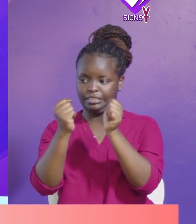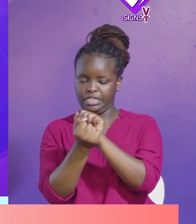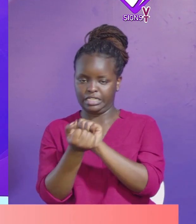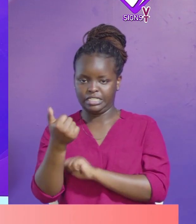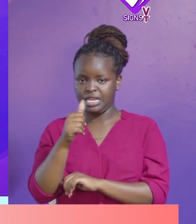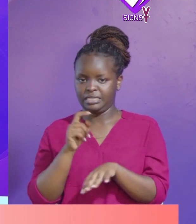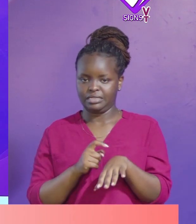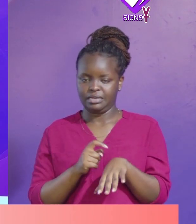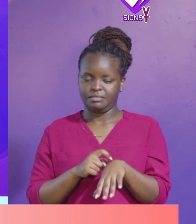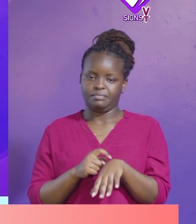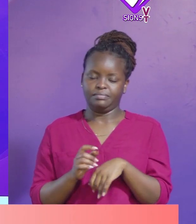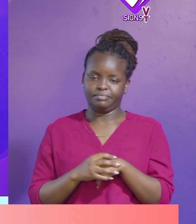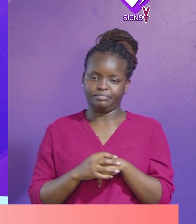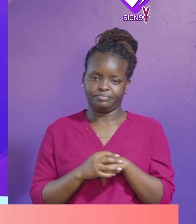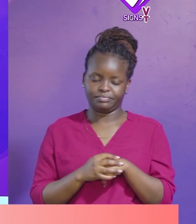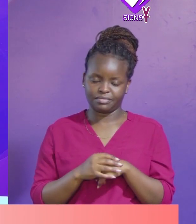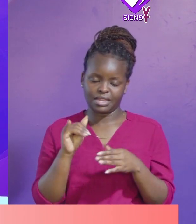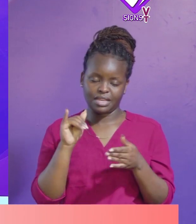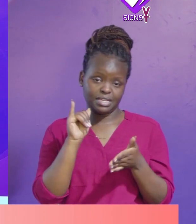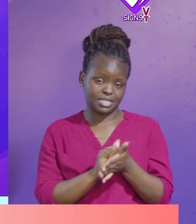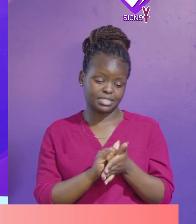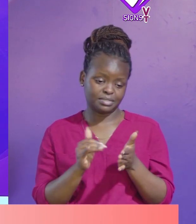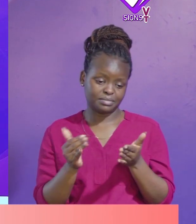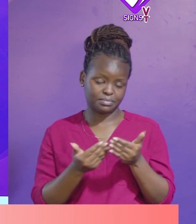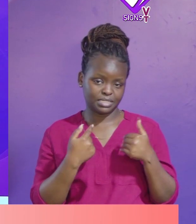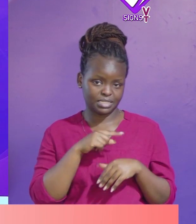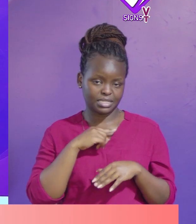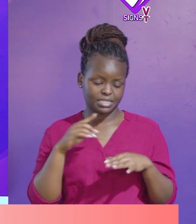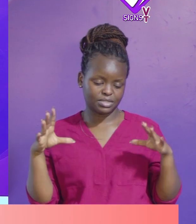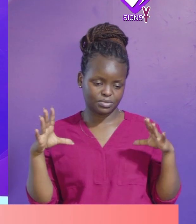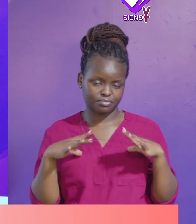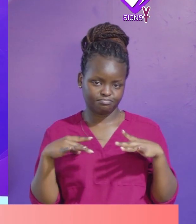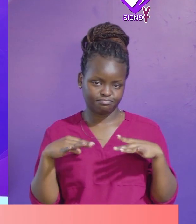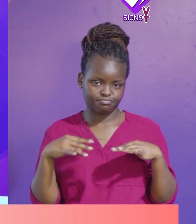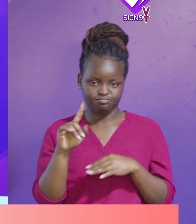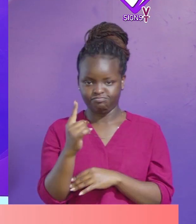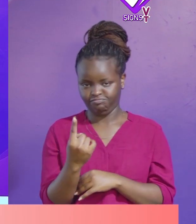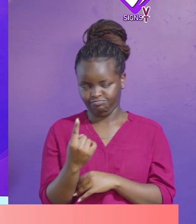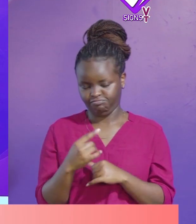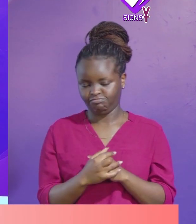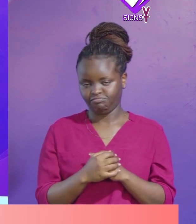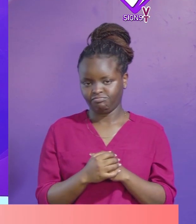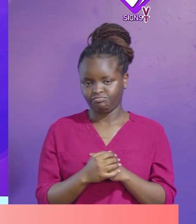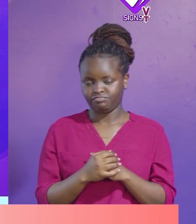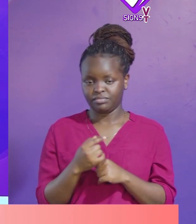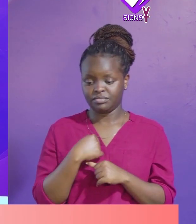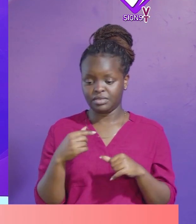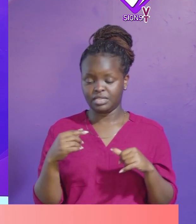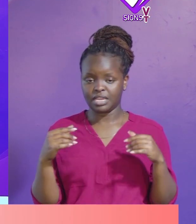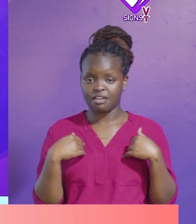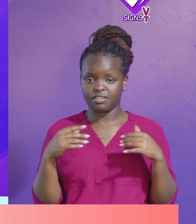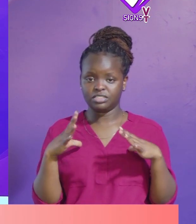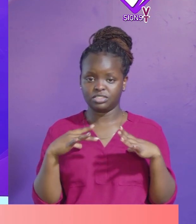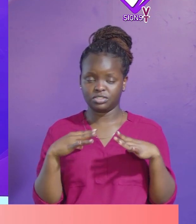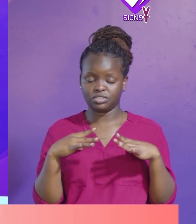any day. So that brings us to our first break, and I'm taking a short commercial